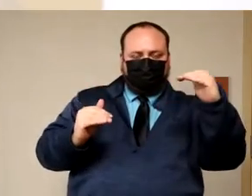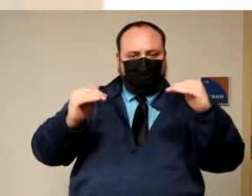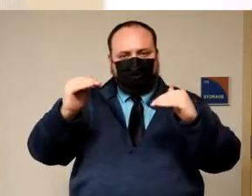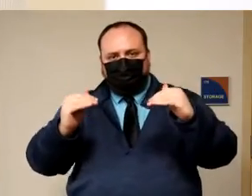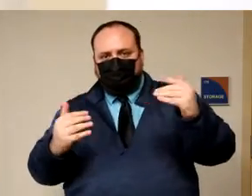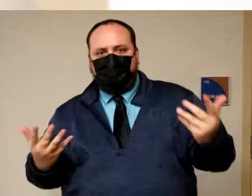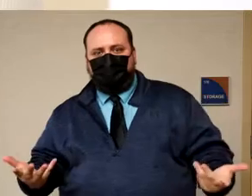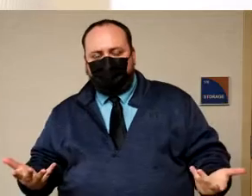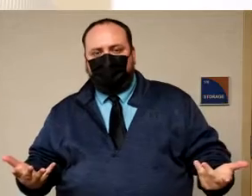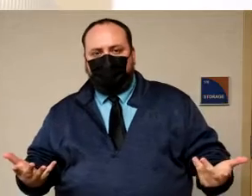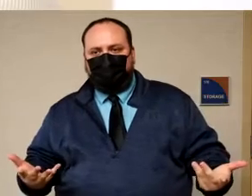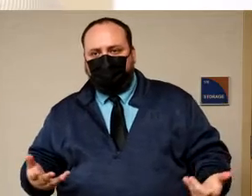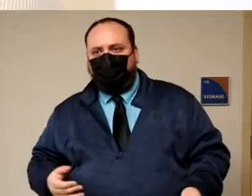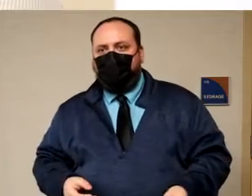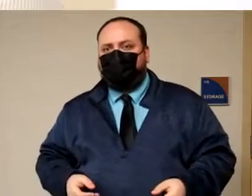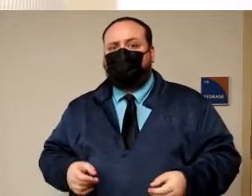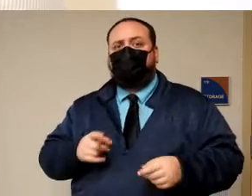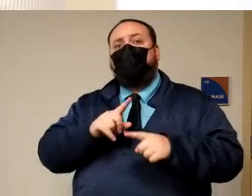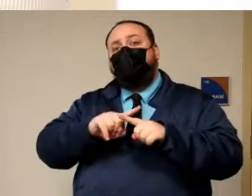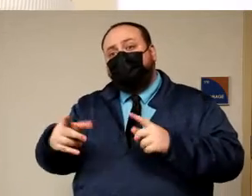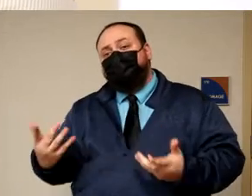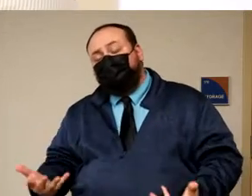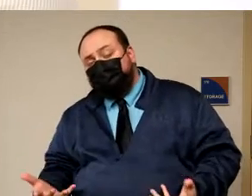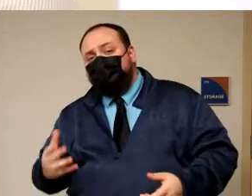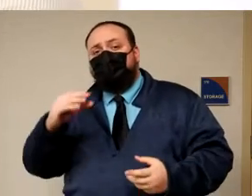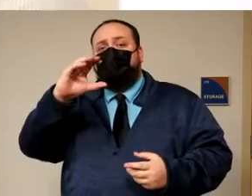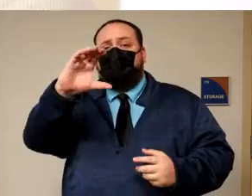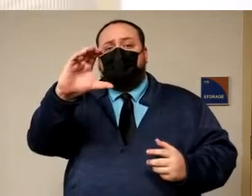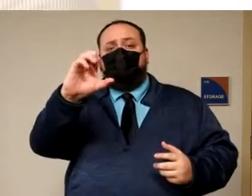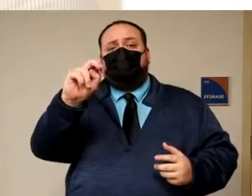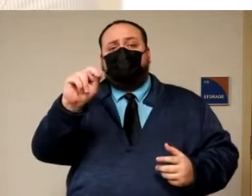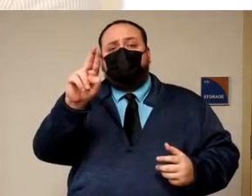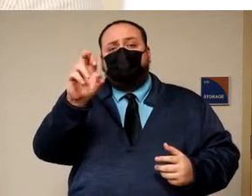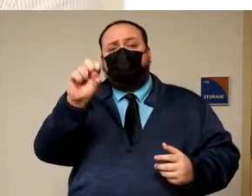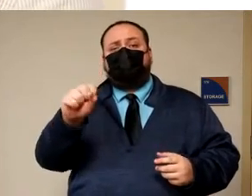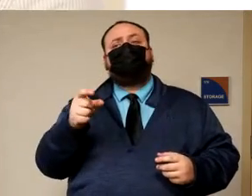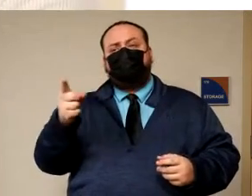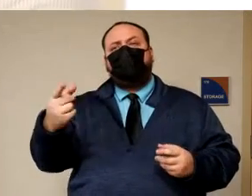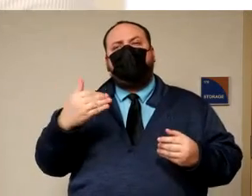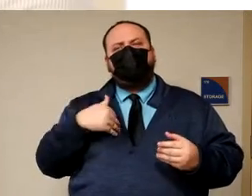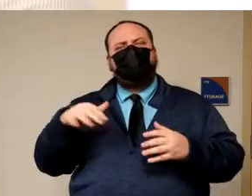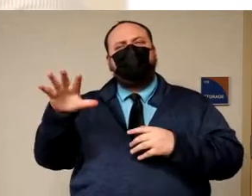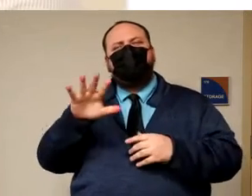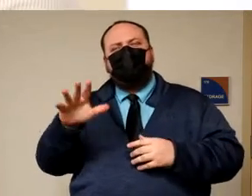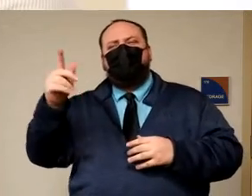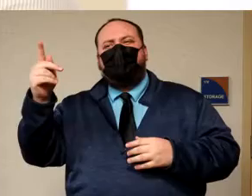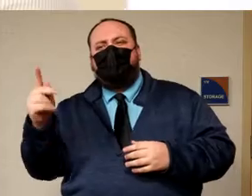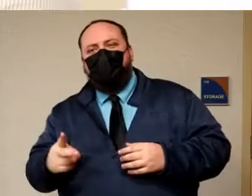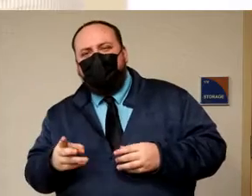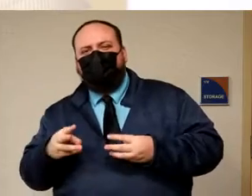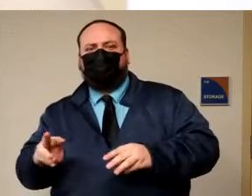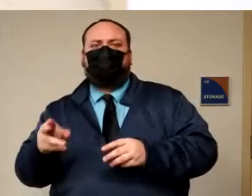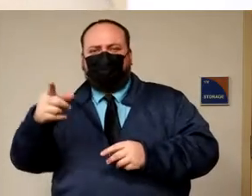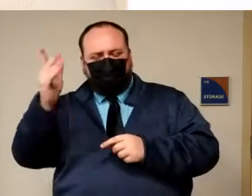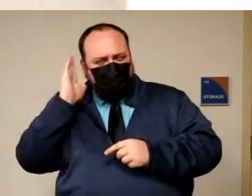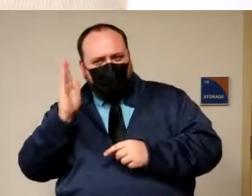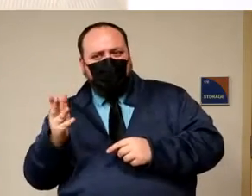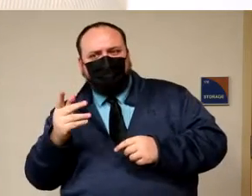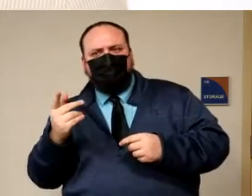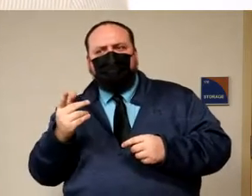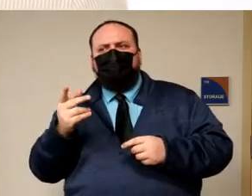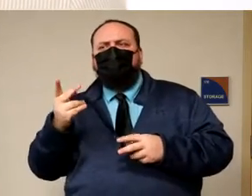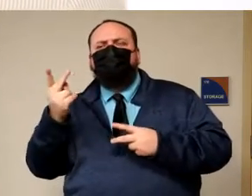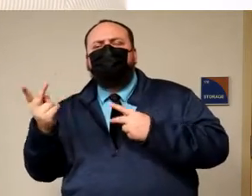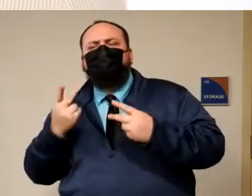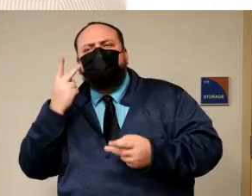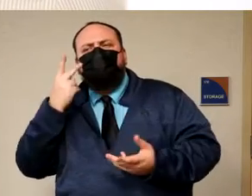As a side note, though, the census does usually around the halfway point try to take an input from the